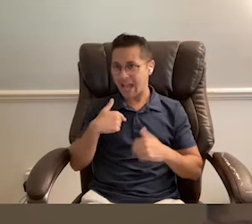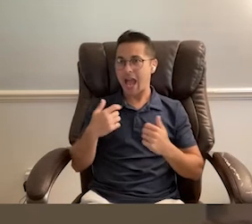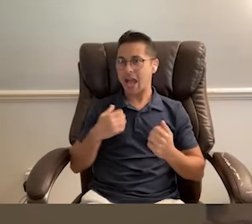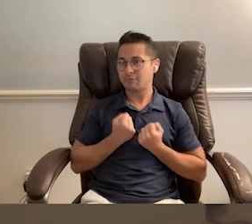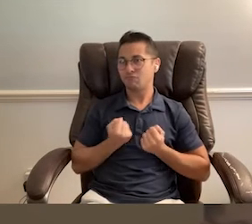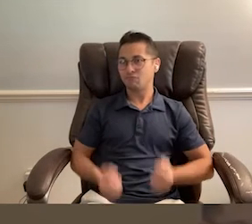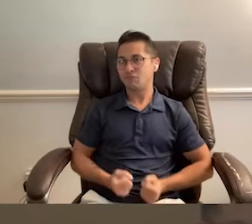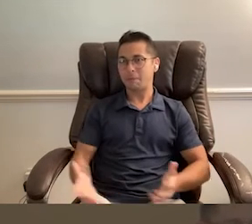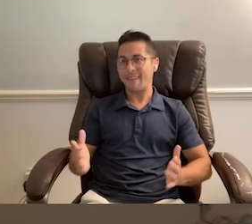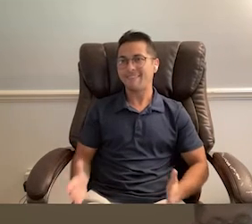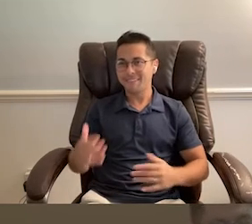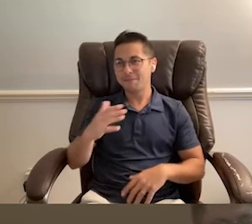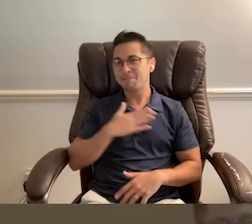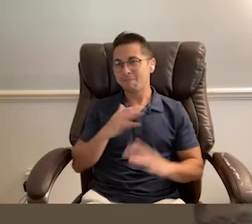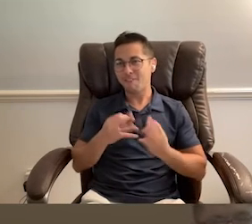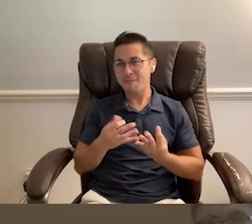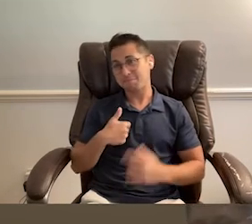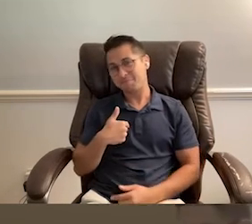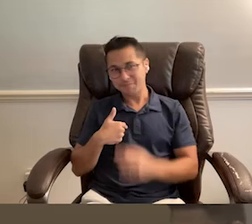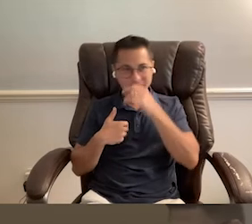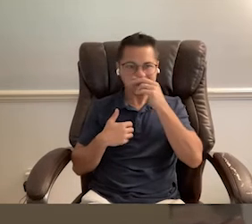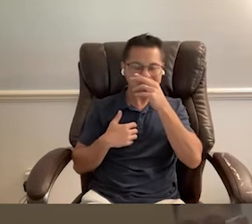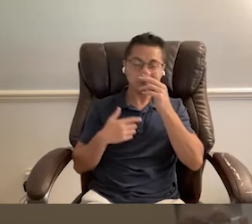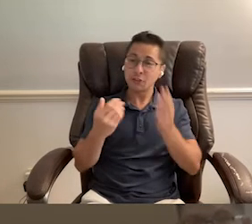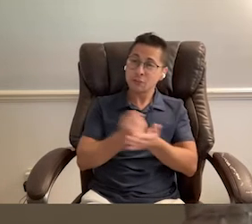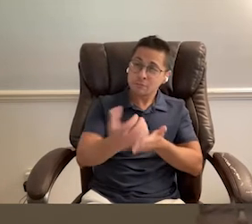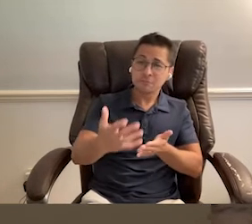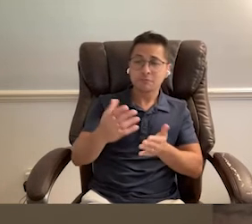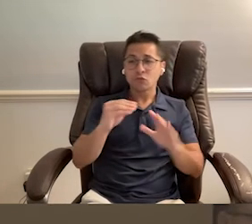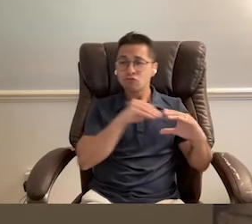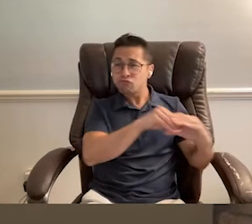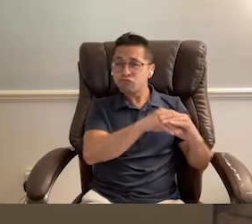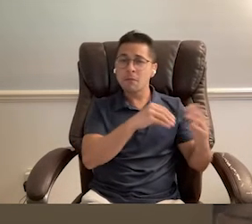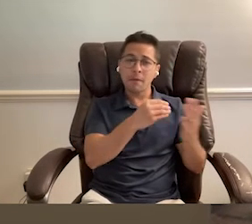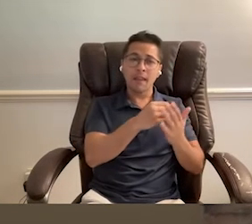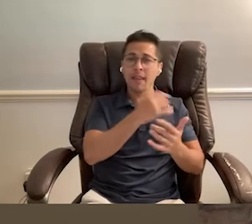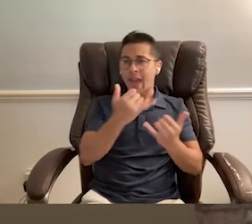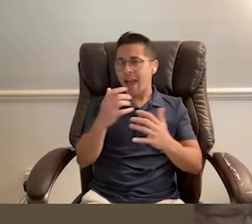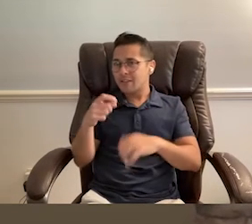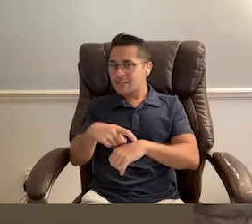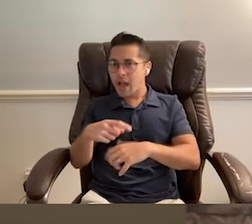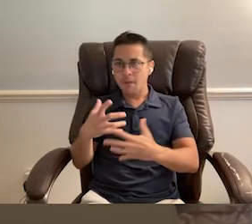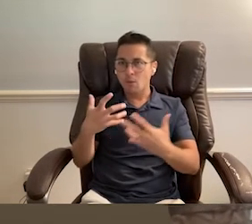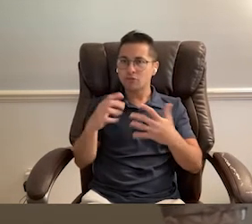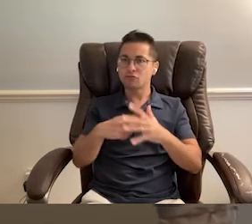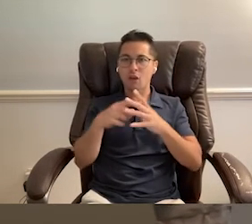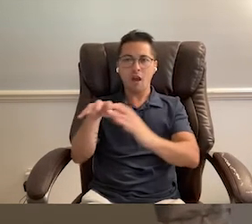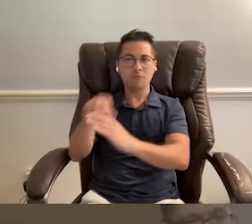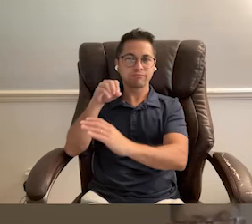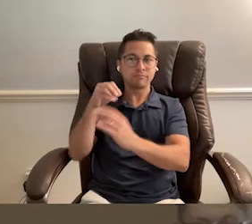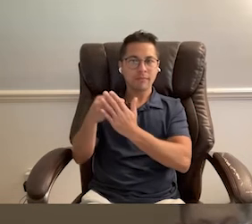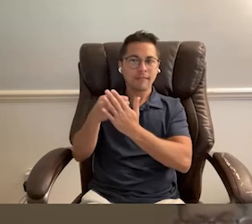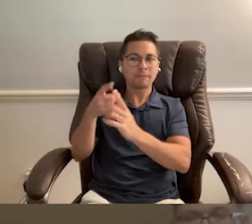so, all right, you're putting money aside. It comes to the time I want to start taking money out of the ABLE account. How does that work? Do I